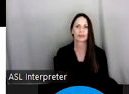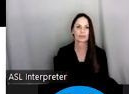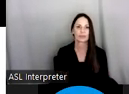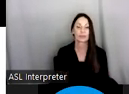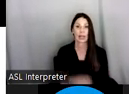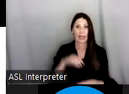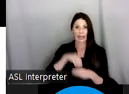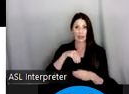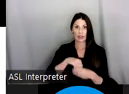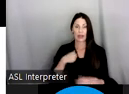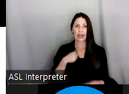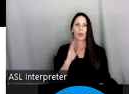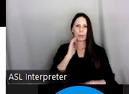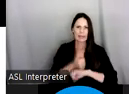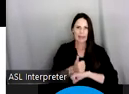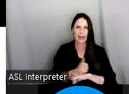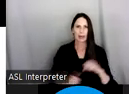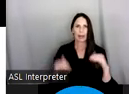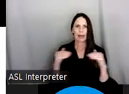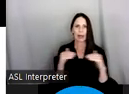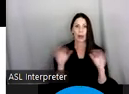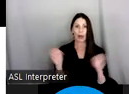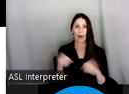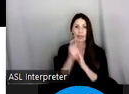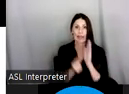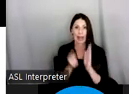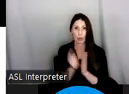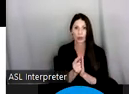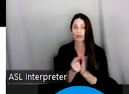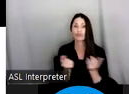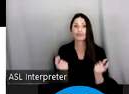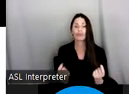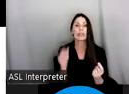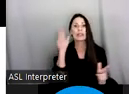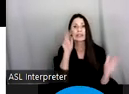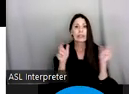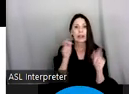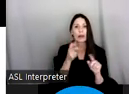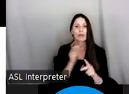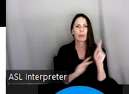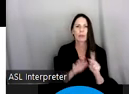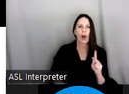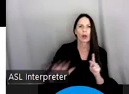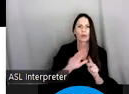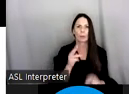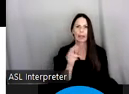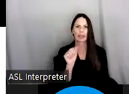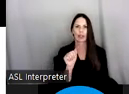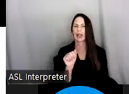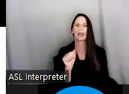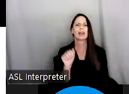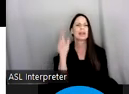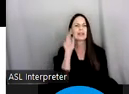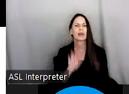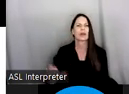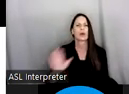Internally, I'm going to be setting up equity office hours to hear from folks across the BHA. What does their